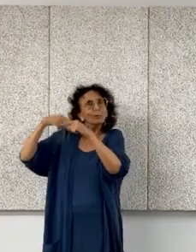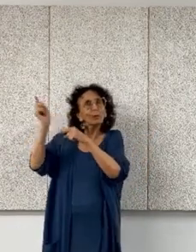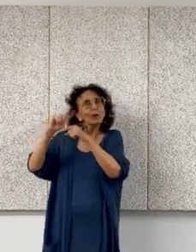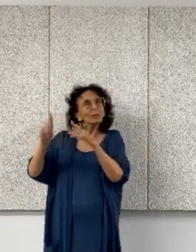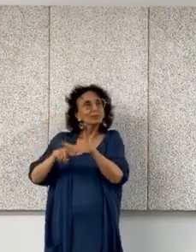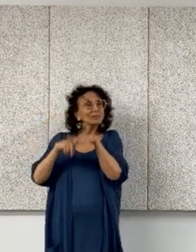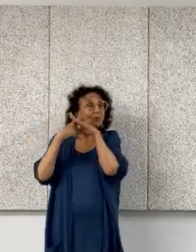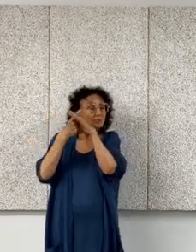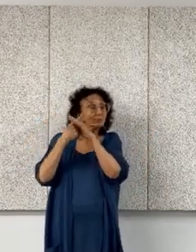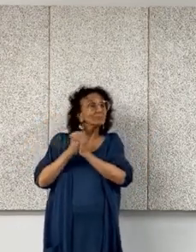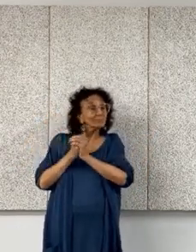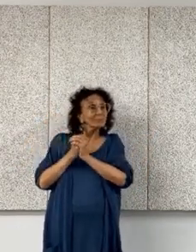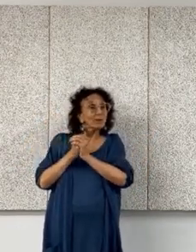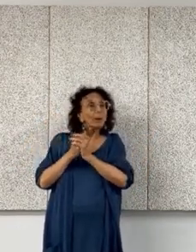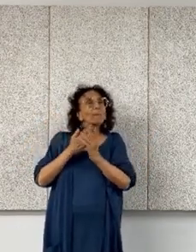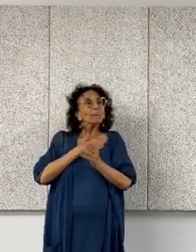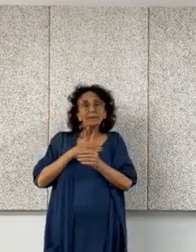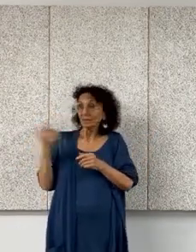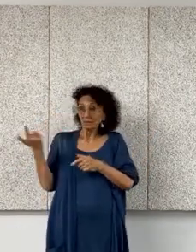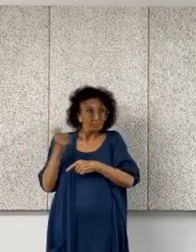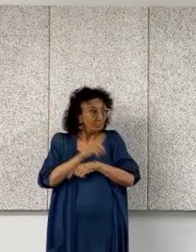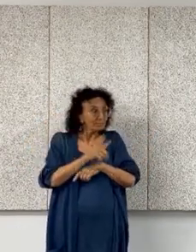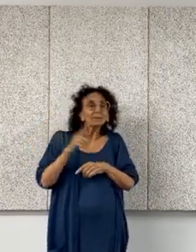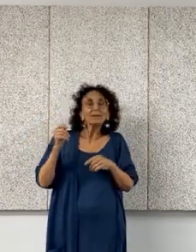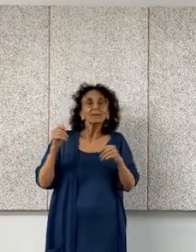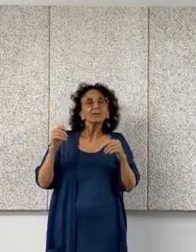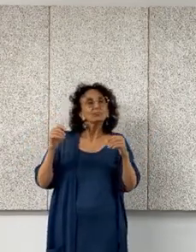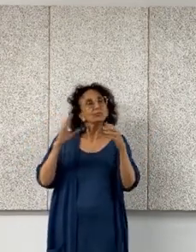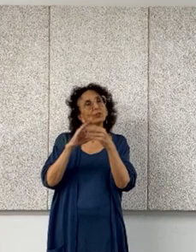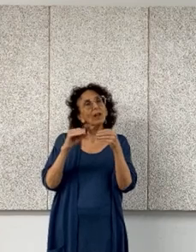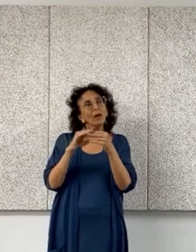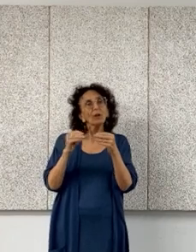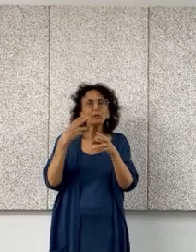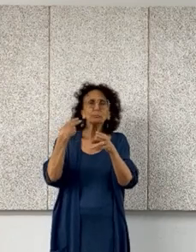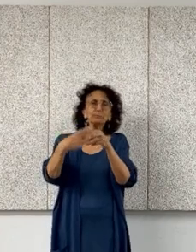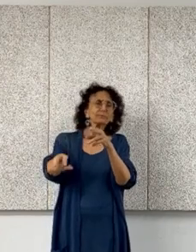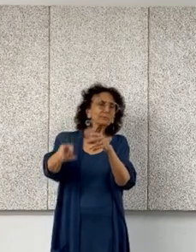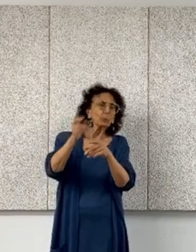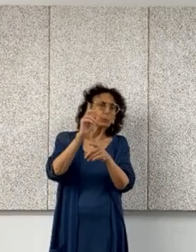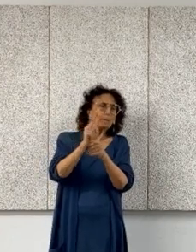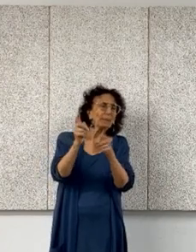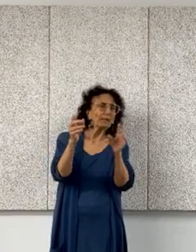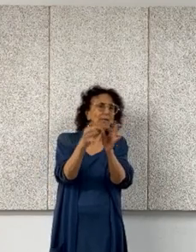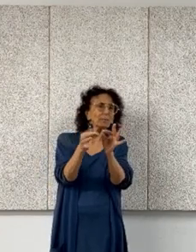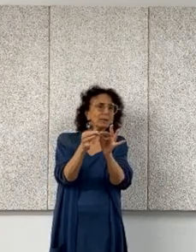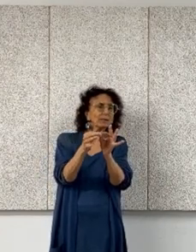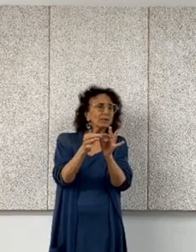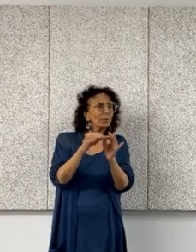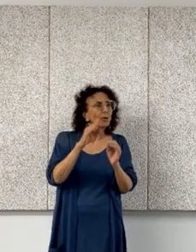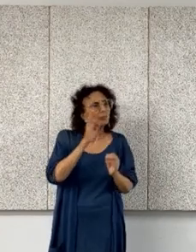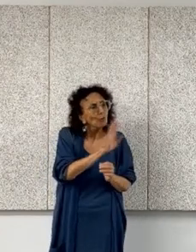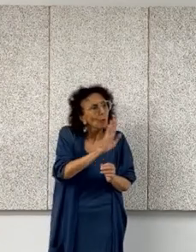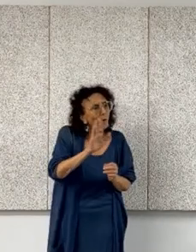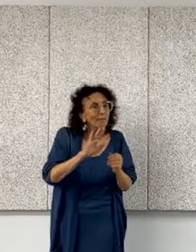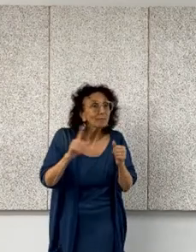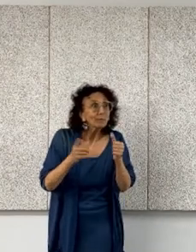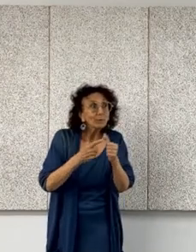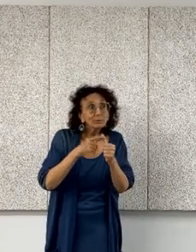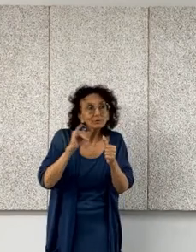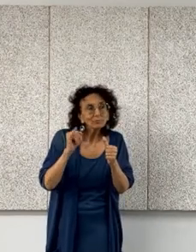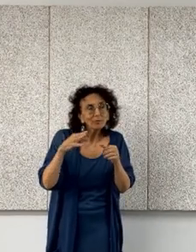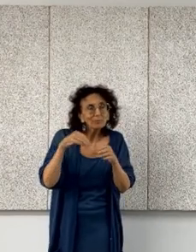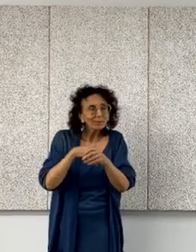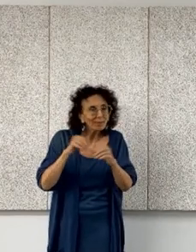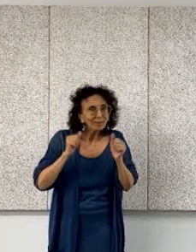starts, and could you share in, you know, just a minute or two, what was your first job in the